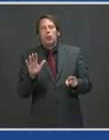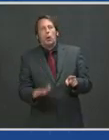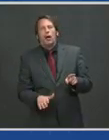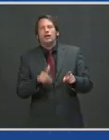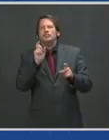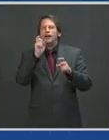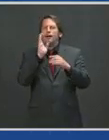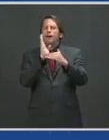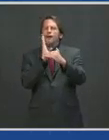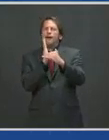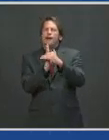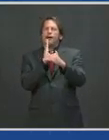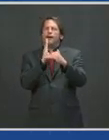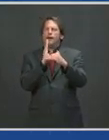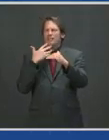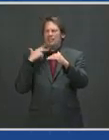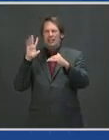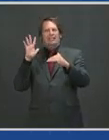28%.